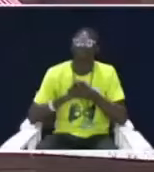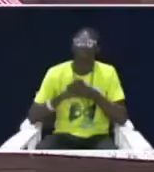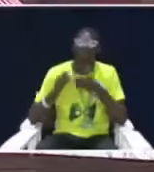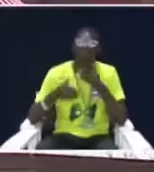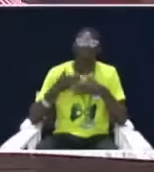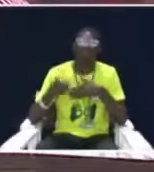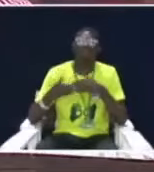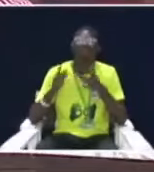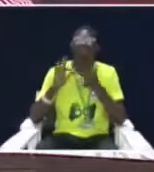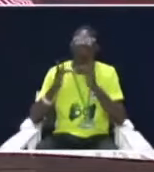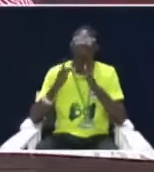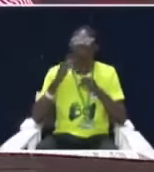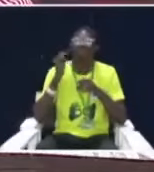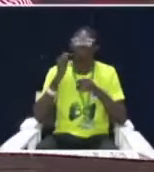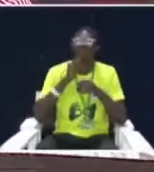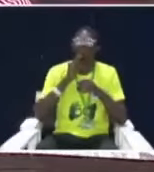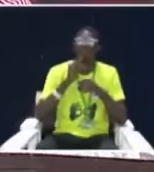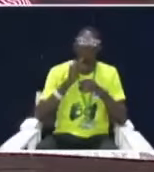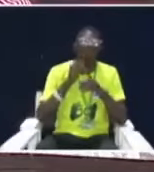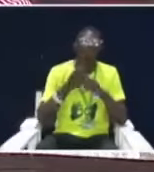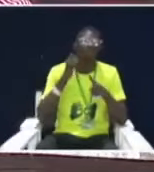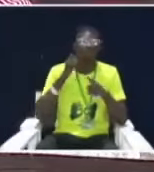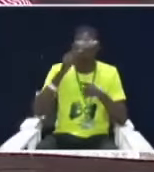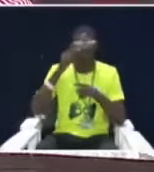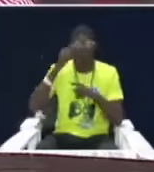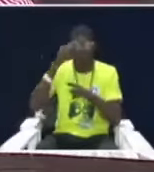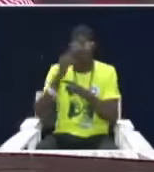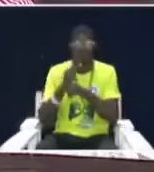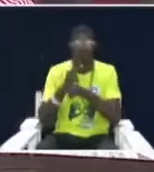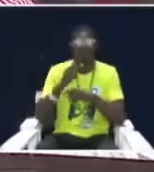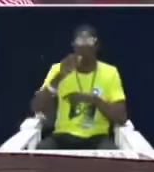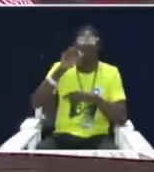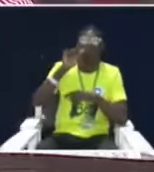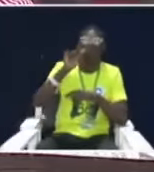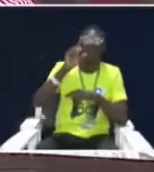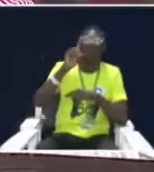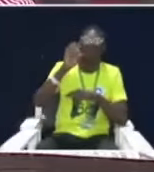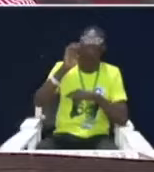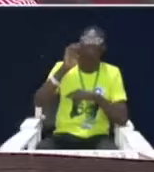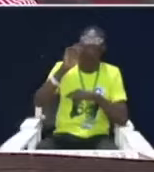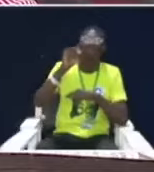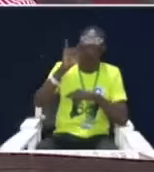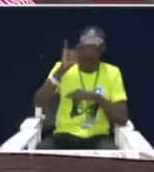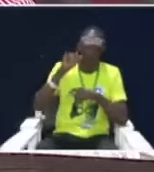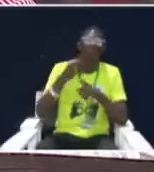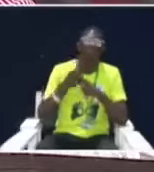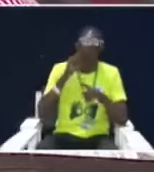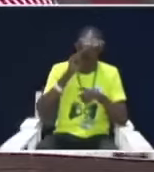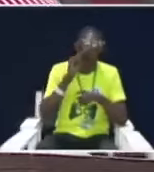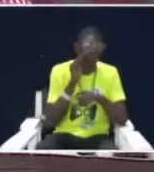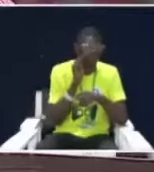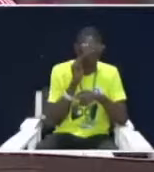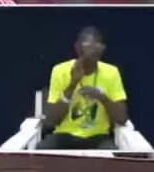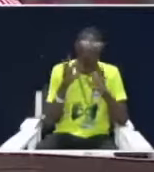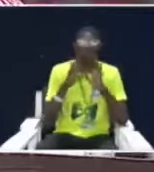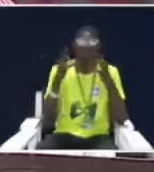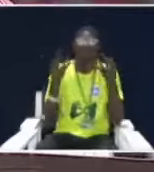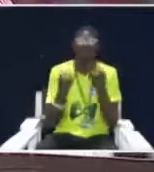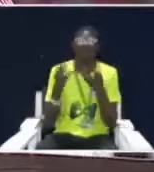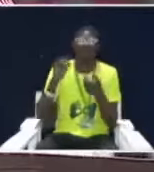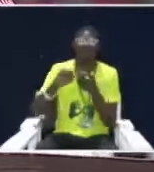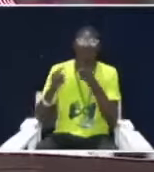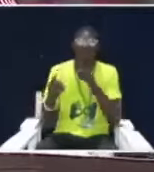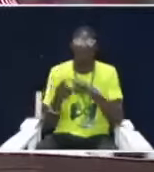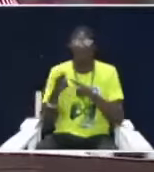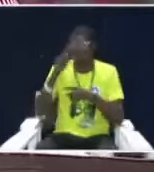online testimony is from Brother Adeniyi Badekale from Nigeria. A family friend's